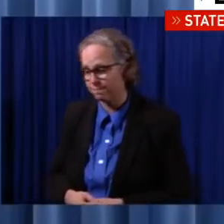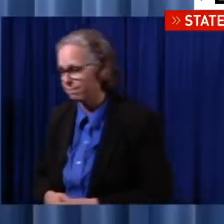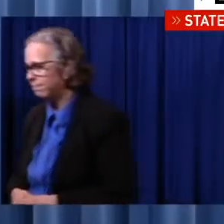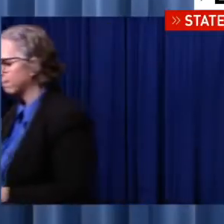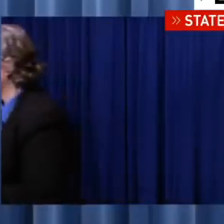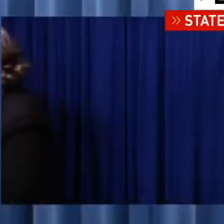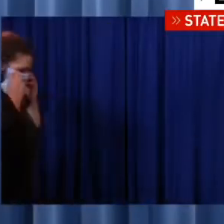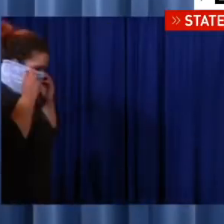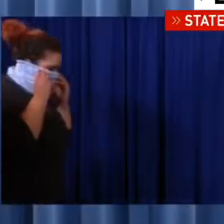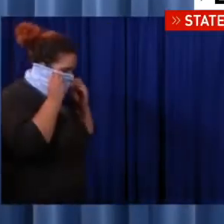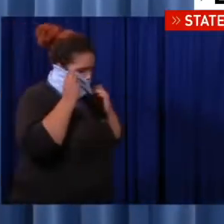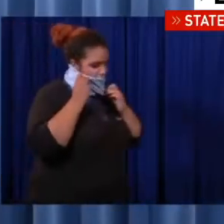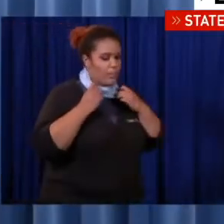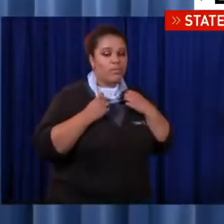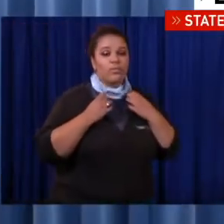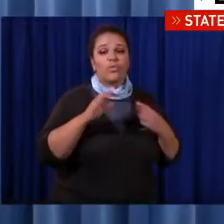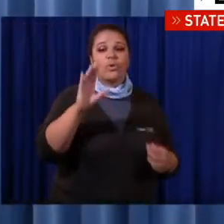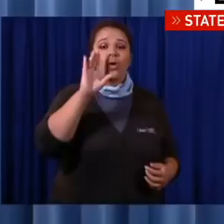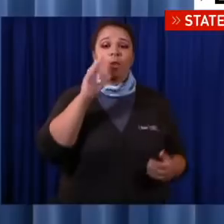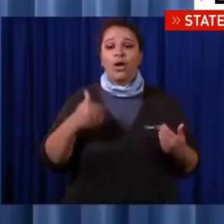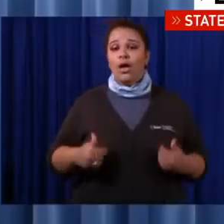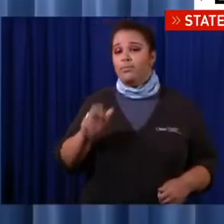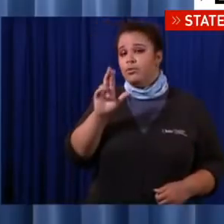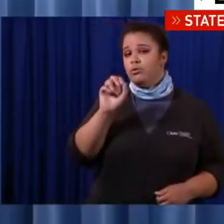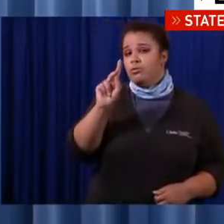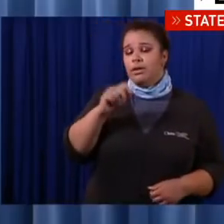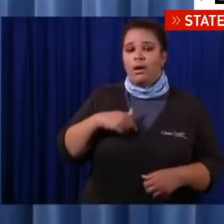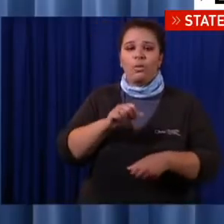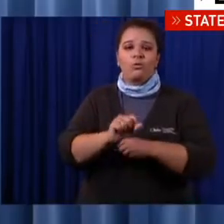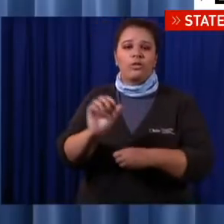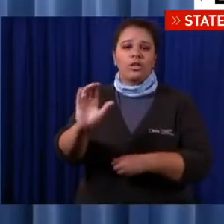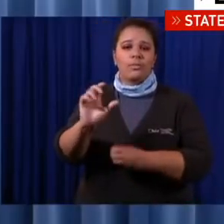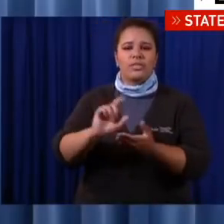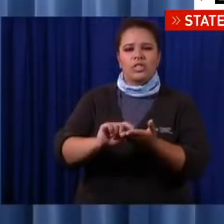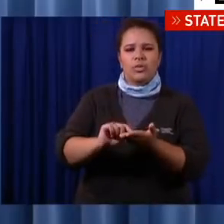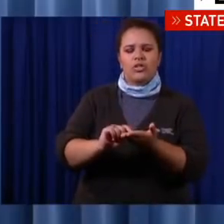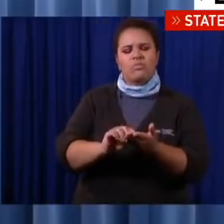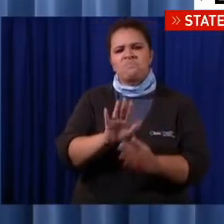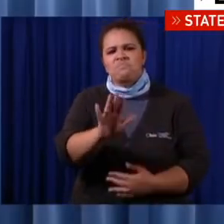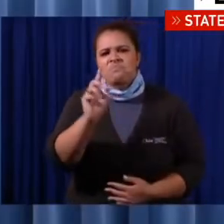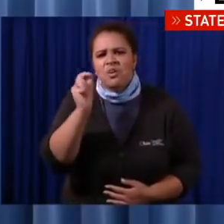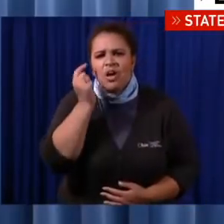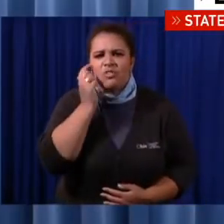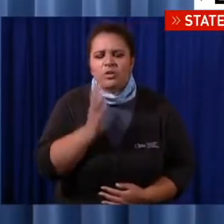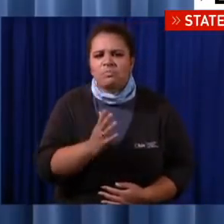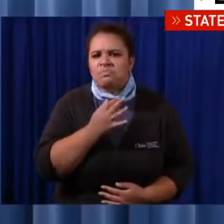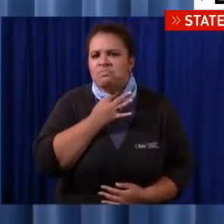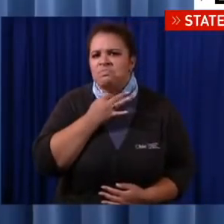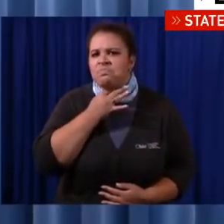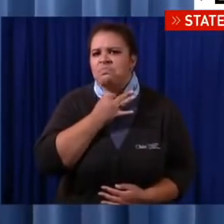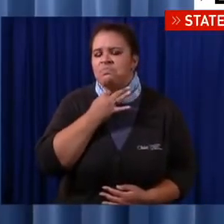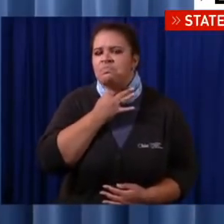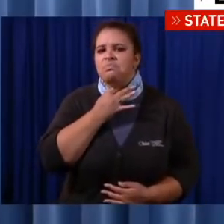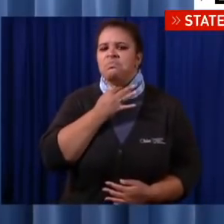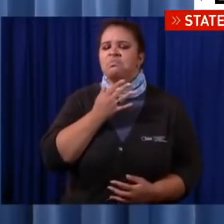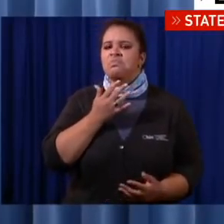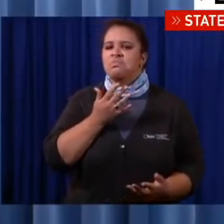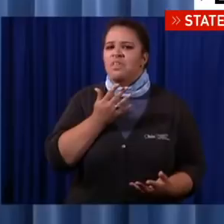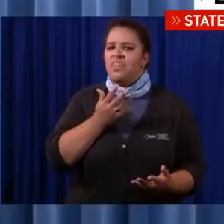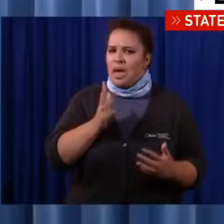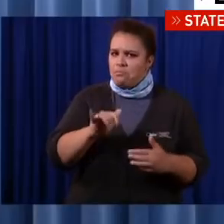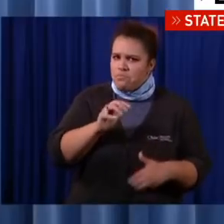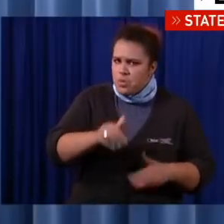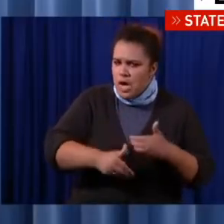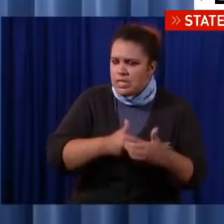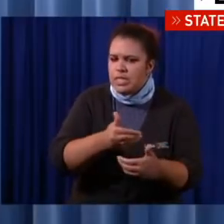Hi, Rick Ruan from the Columbus Dispatch. Governor, have you actually started the process of searching for a